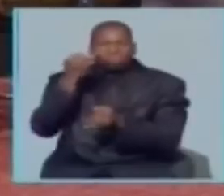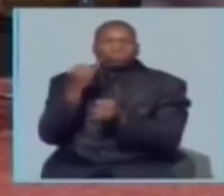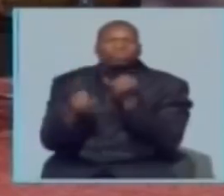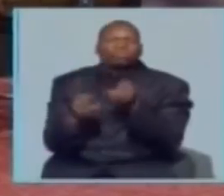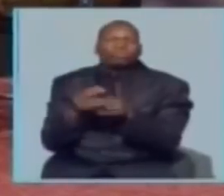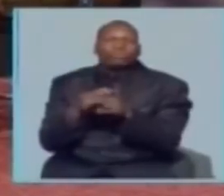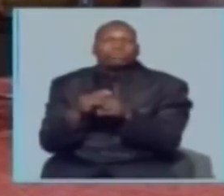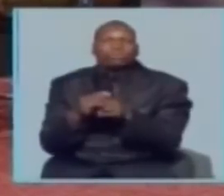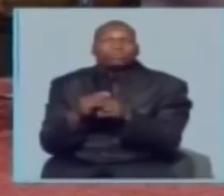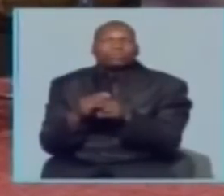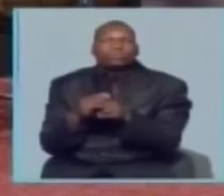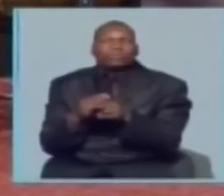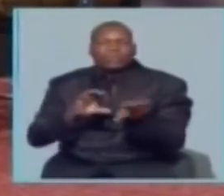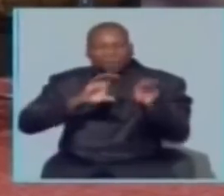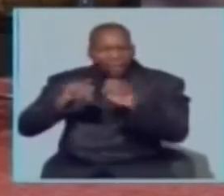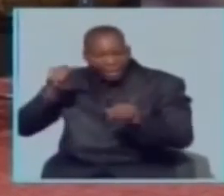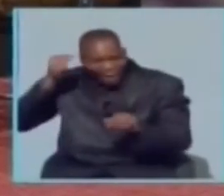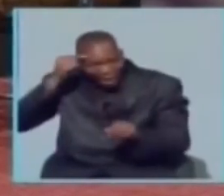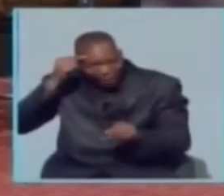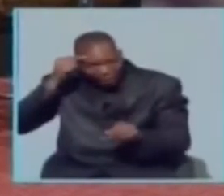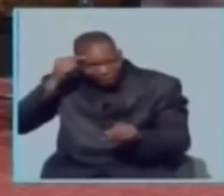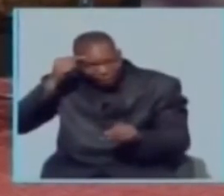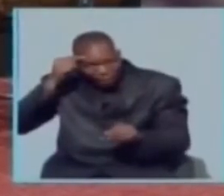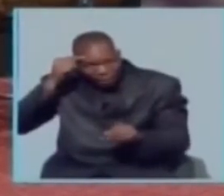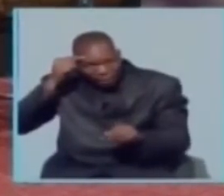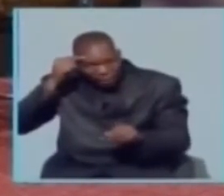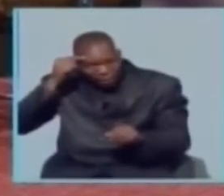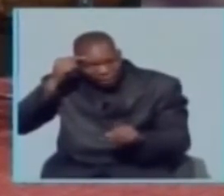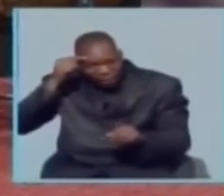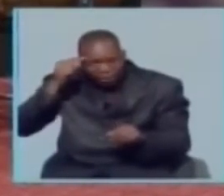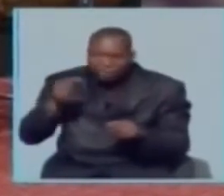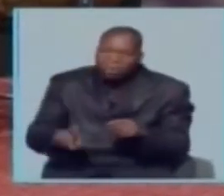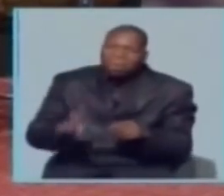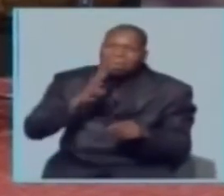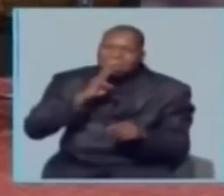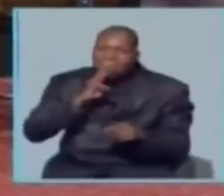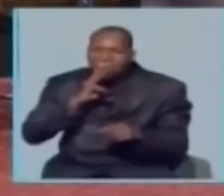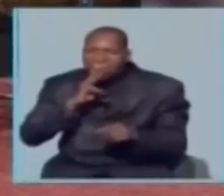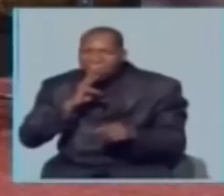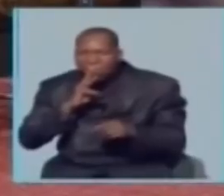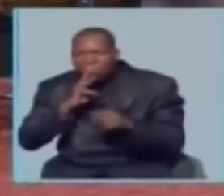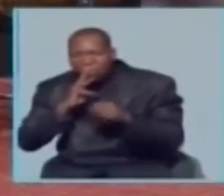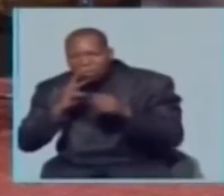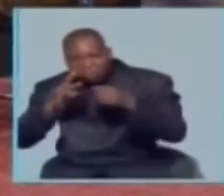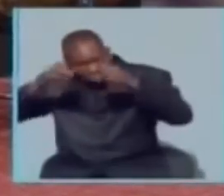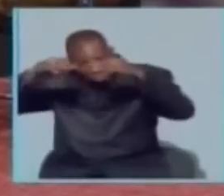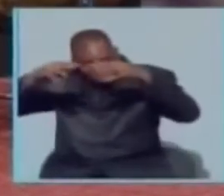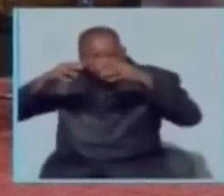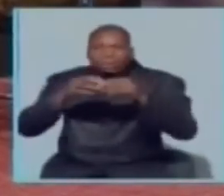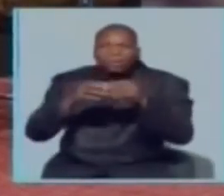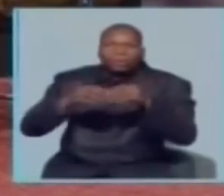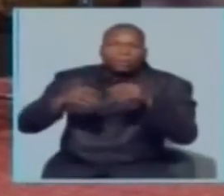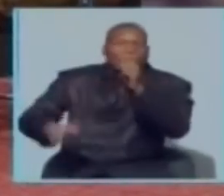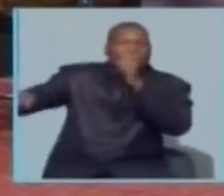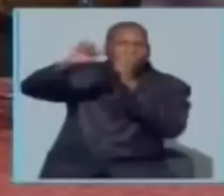And at the same time, we have said, well, there's this hydro, there's these importations, there'll be fuel-powered plants. Let's